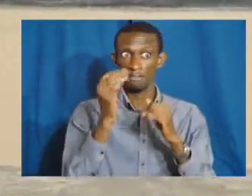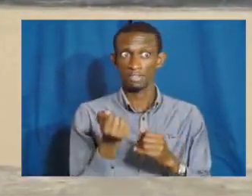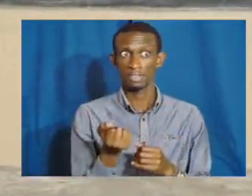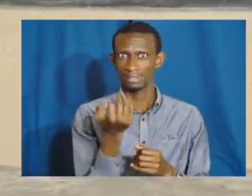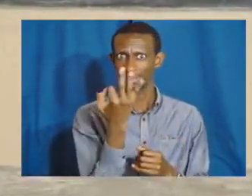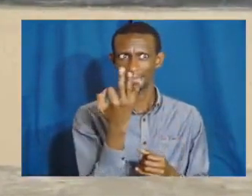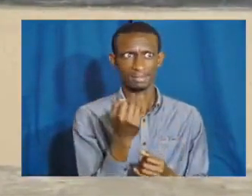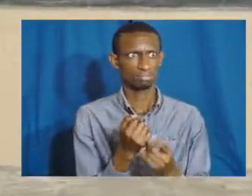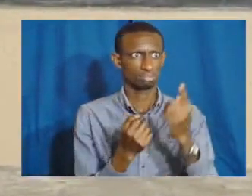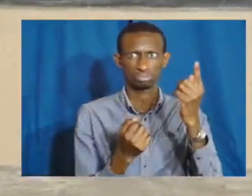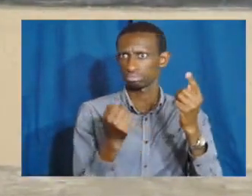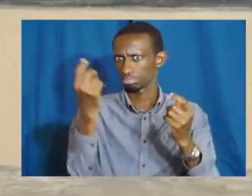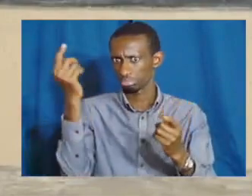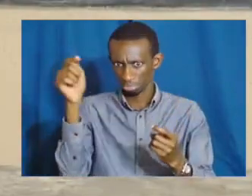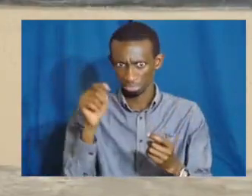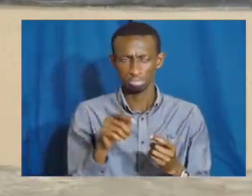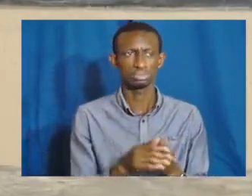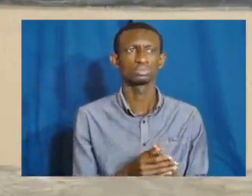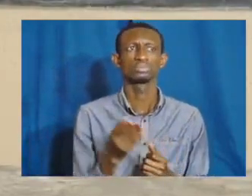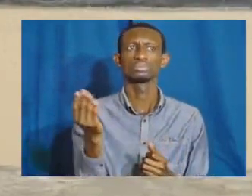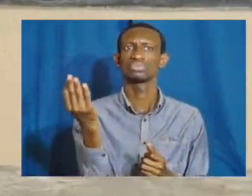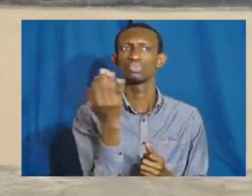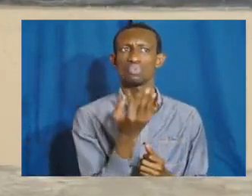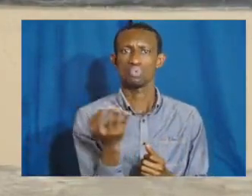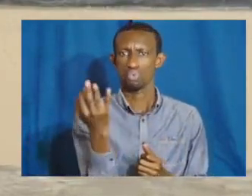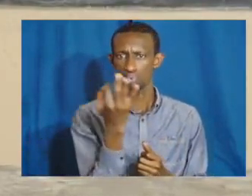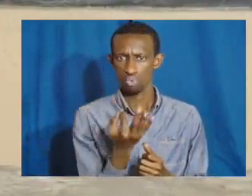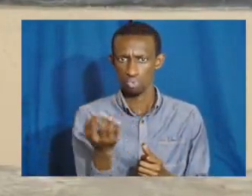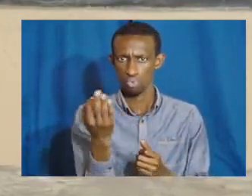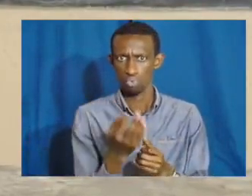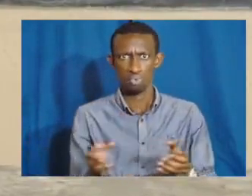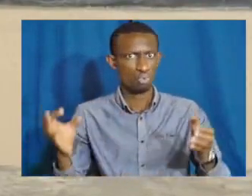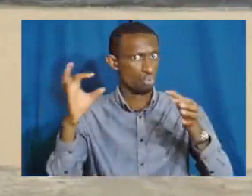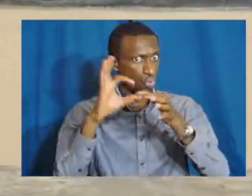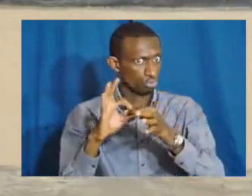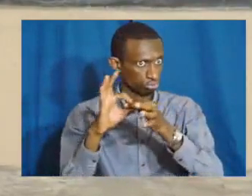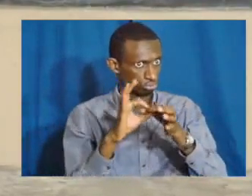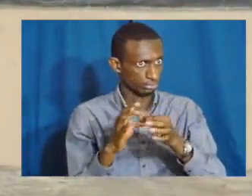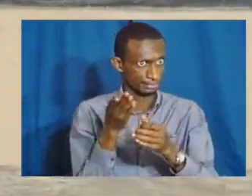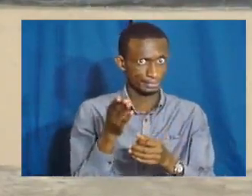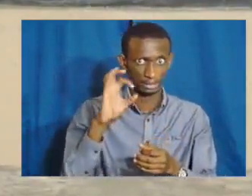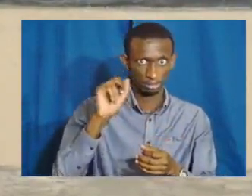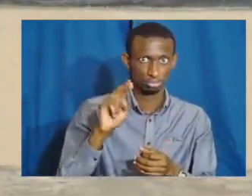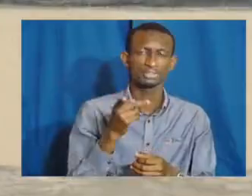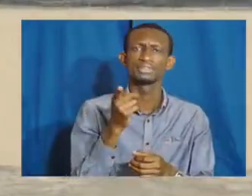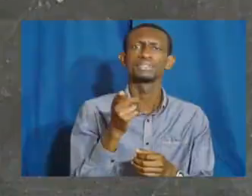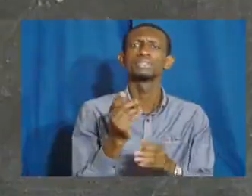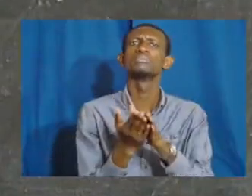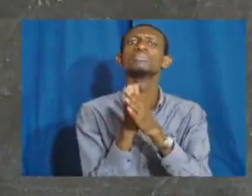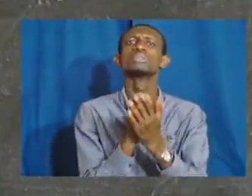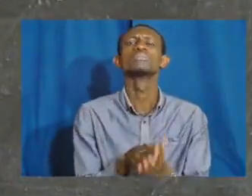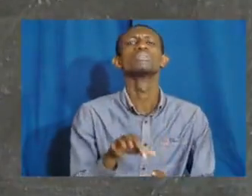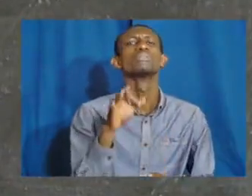this one, and you have this. They are all attached on this carbon containing the OH. That becomes a